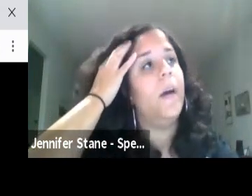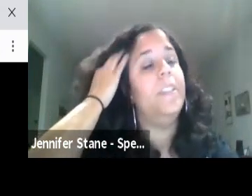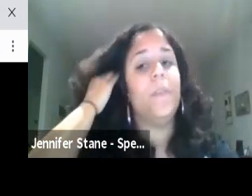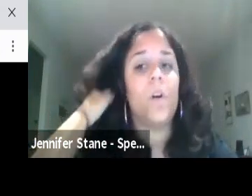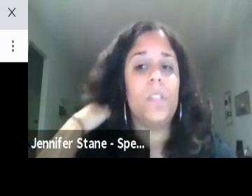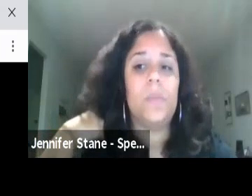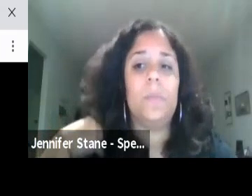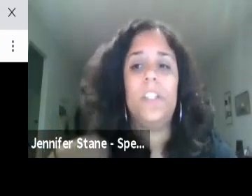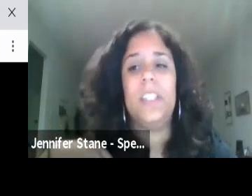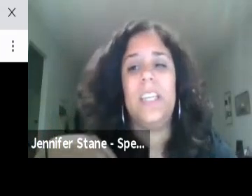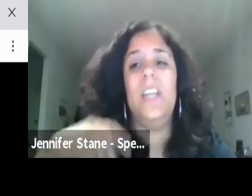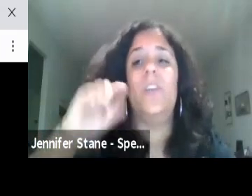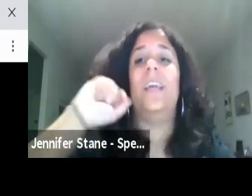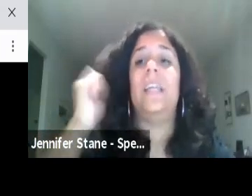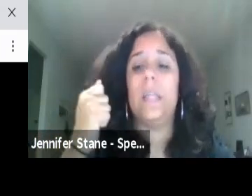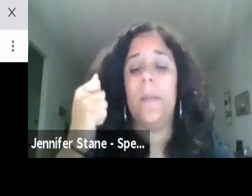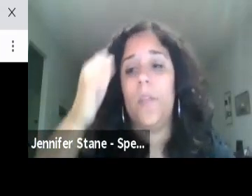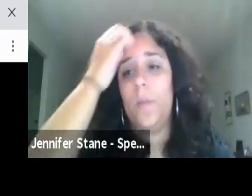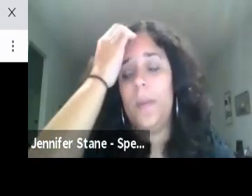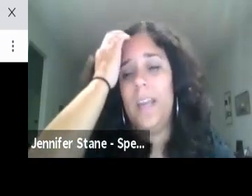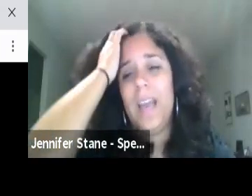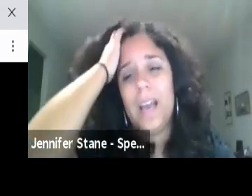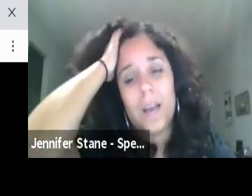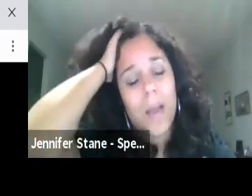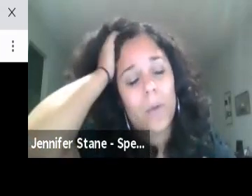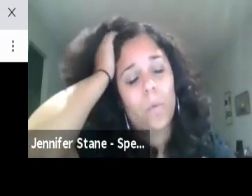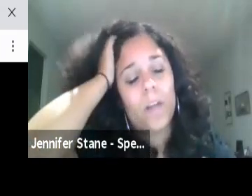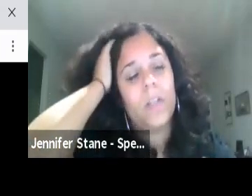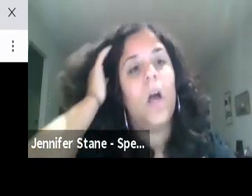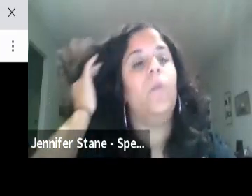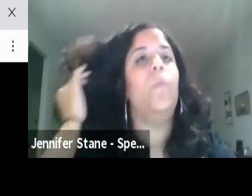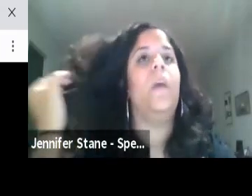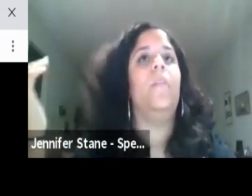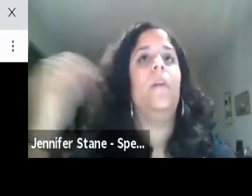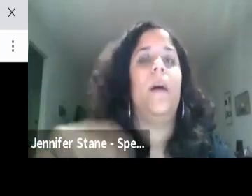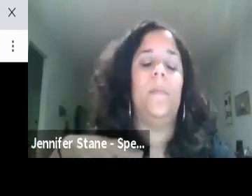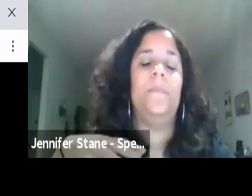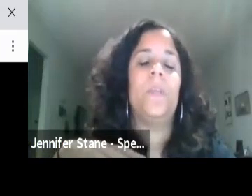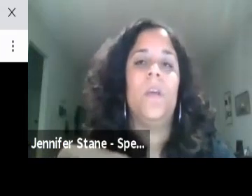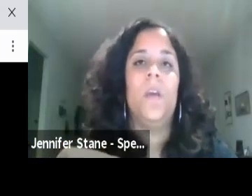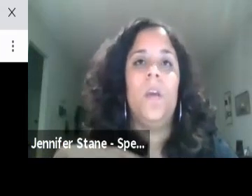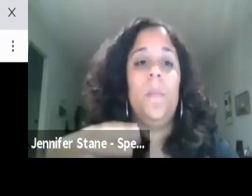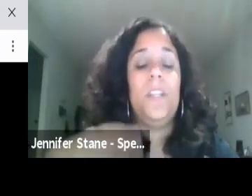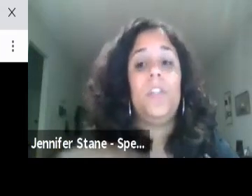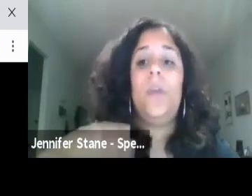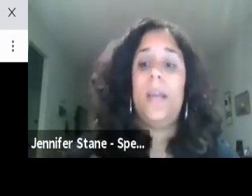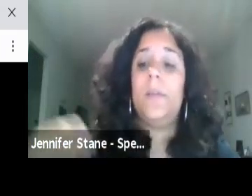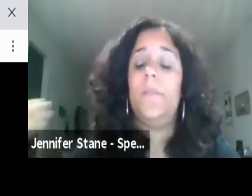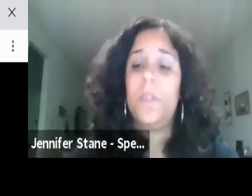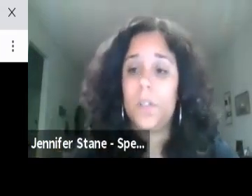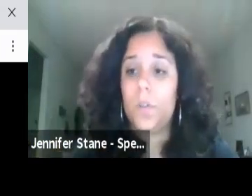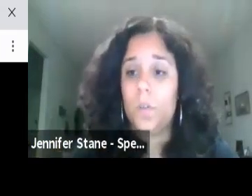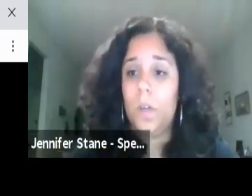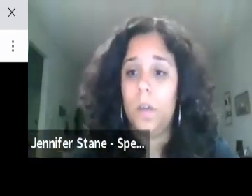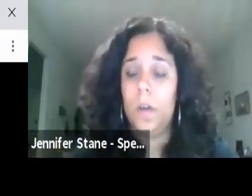have difficulties with brushing teeth or like getting the mouth open. I worked a lot with patients who had